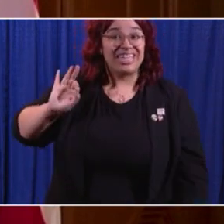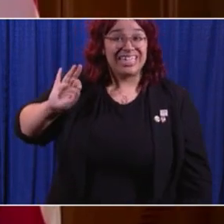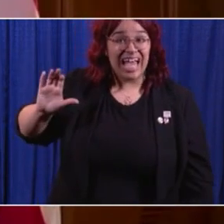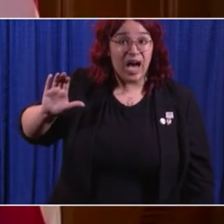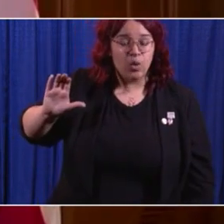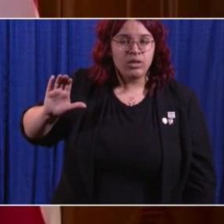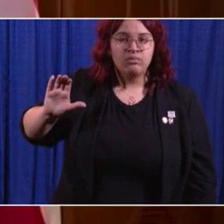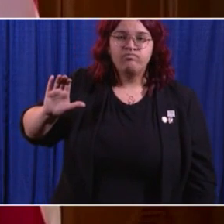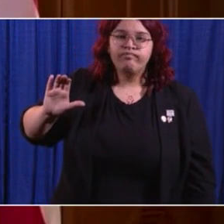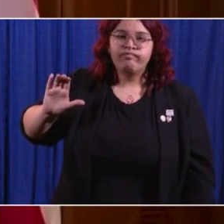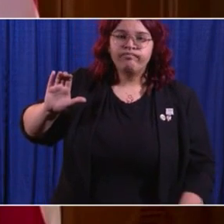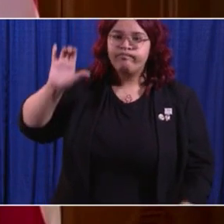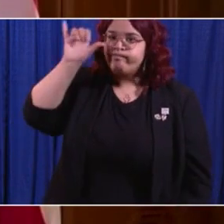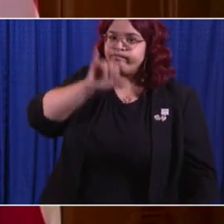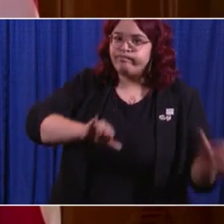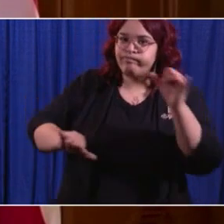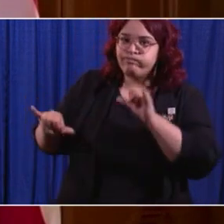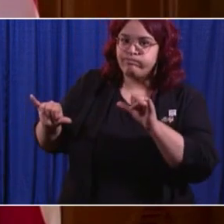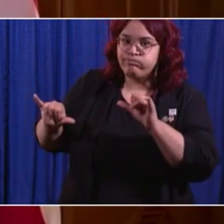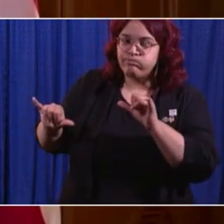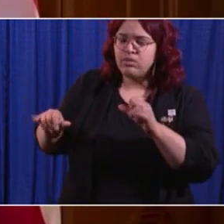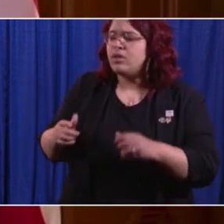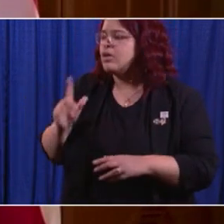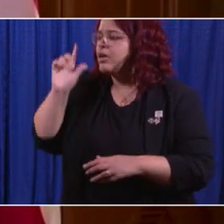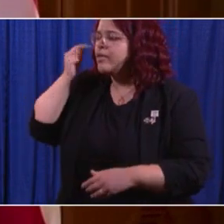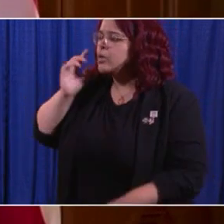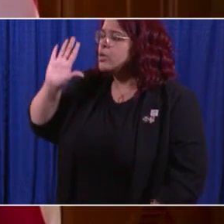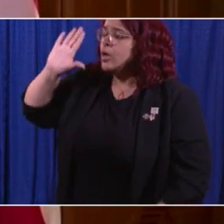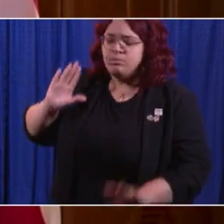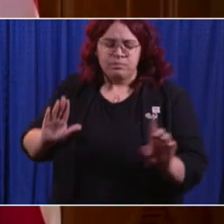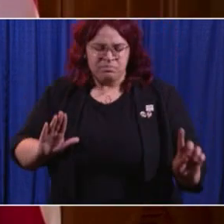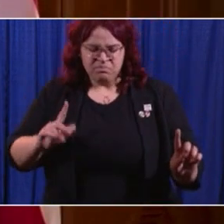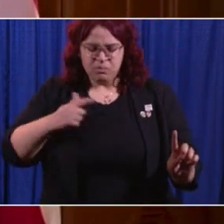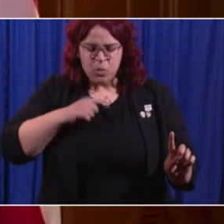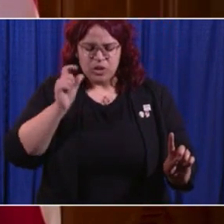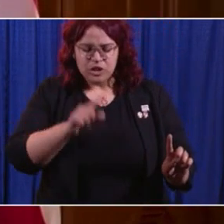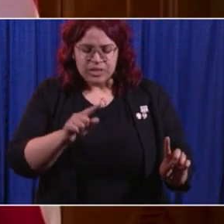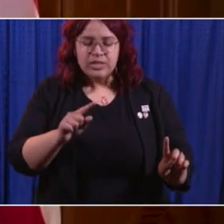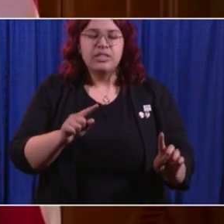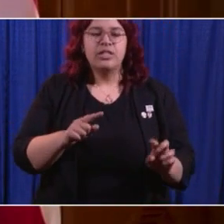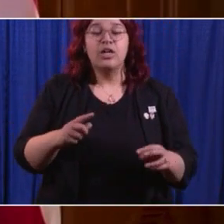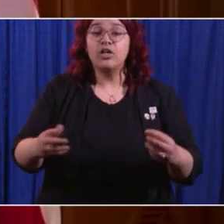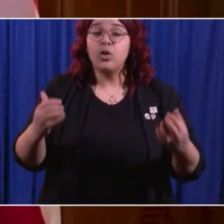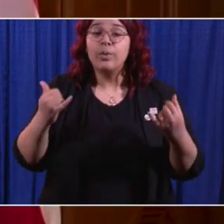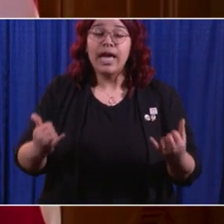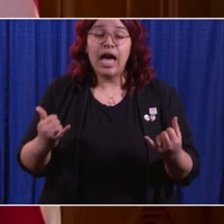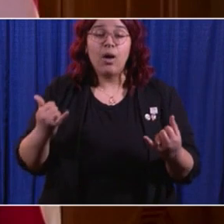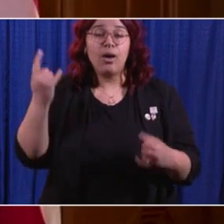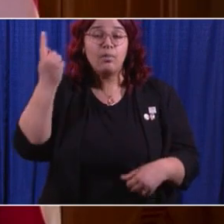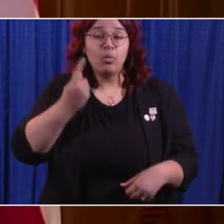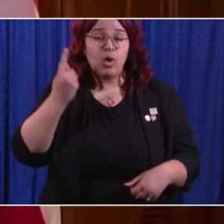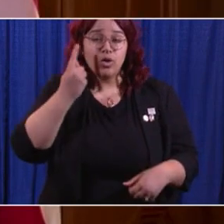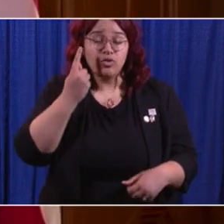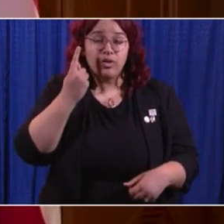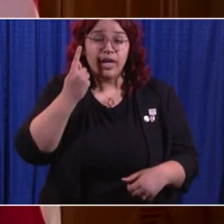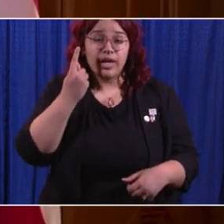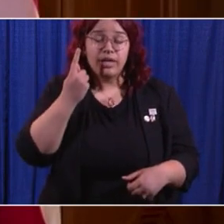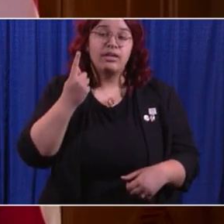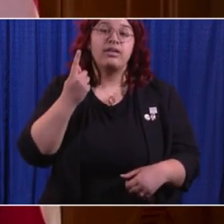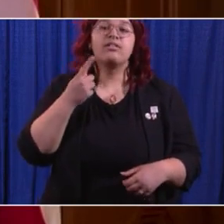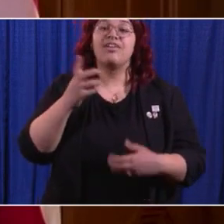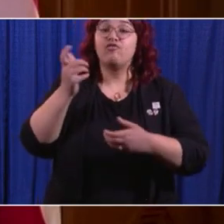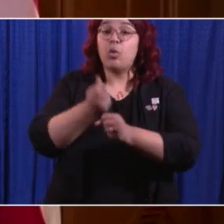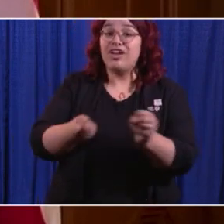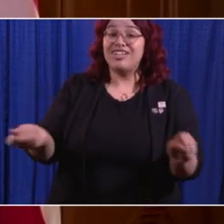Well, we have Governor, my question is, will the coronavirus will be a requirement on the next school